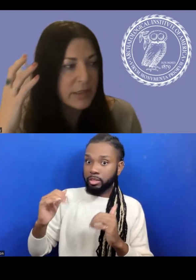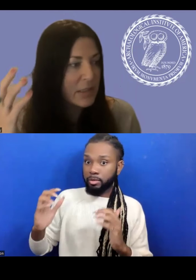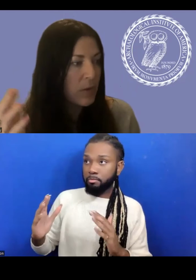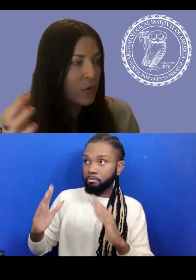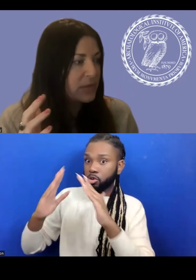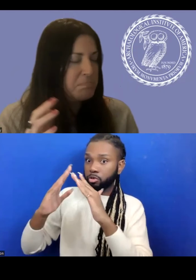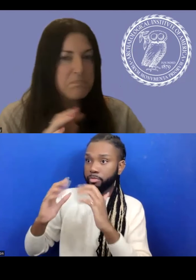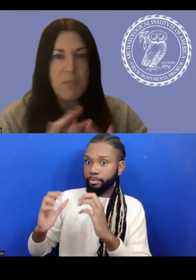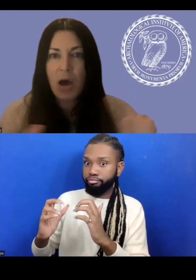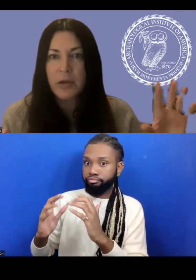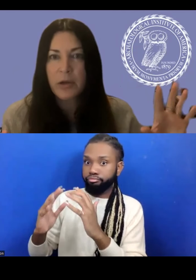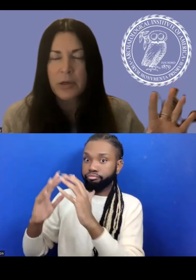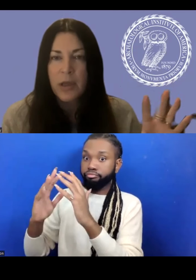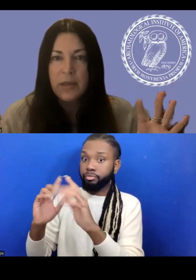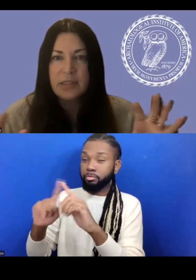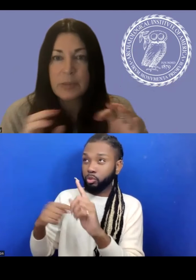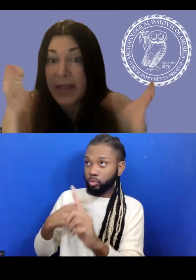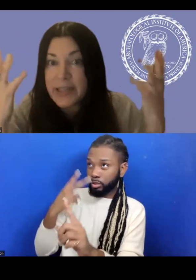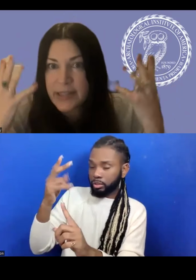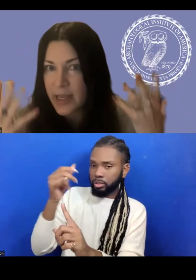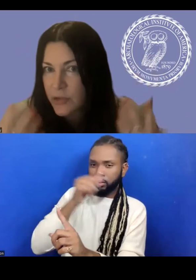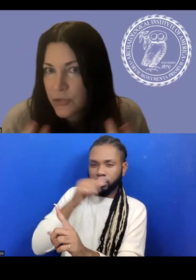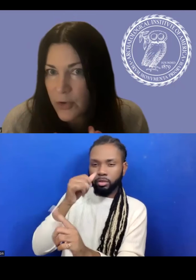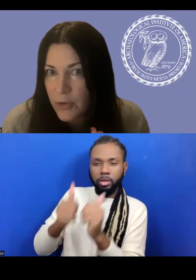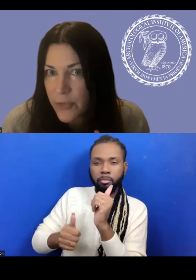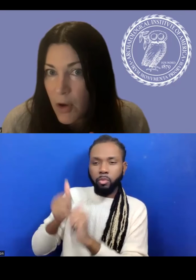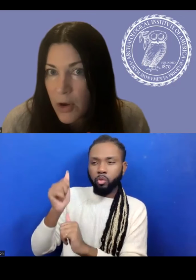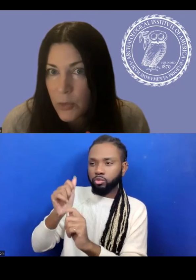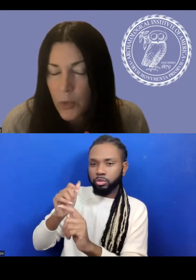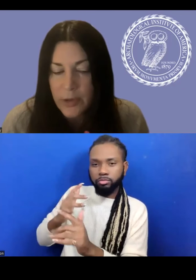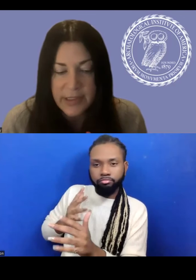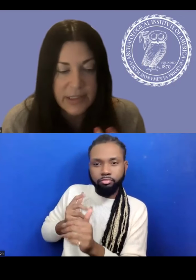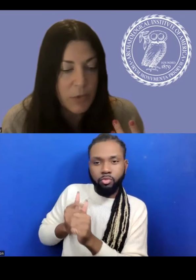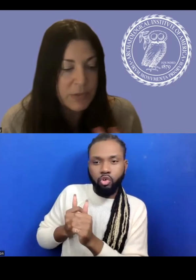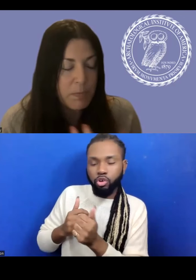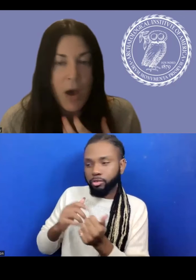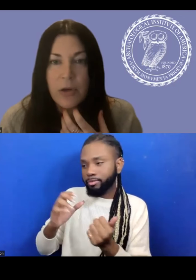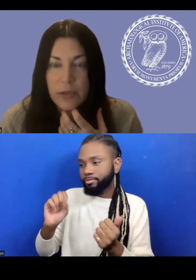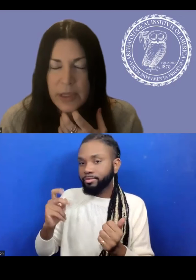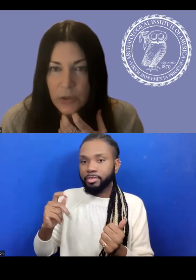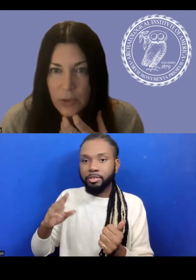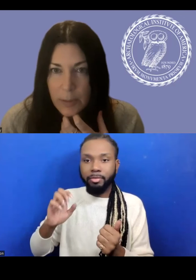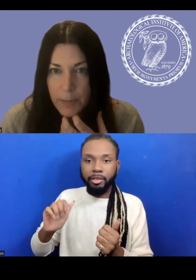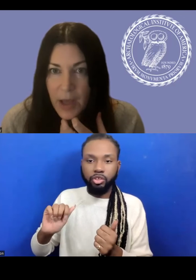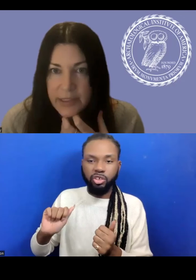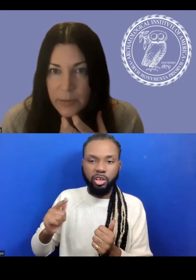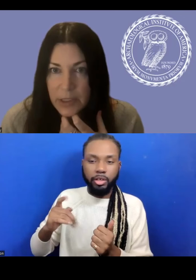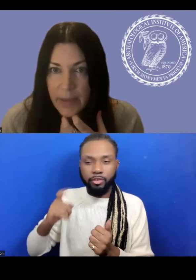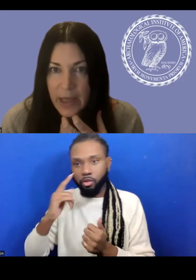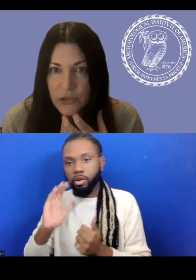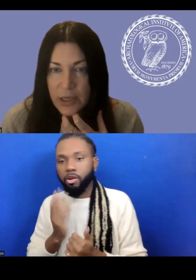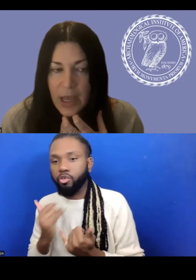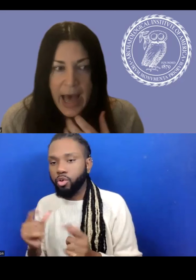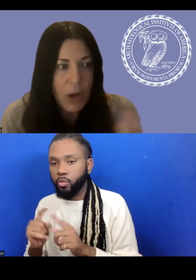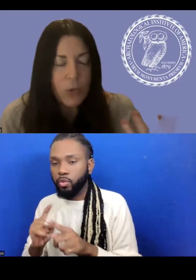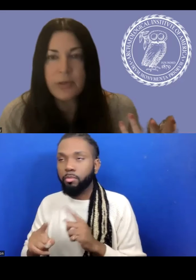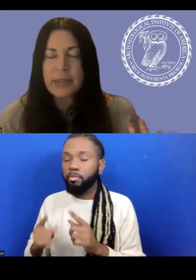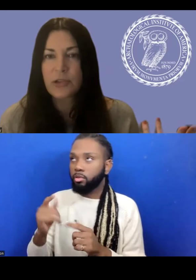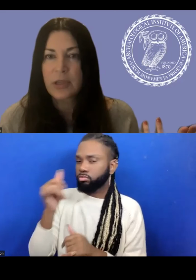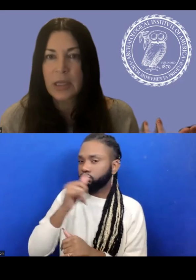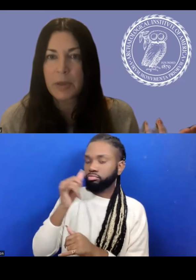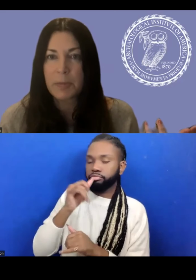it is the most modern space age for our words. It's the most modern thing you can possibly imagine.